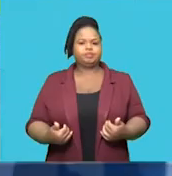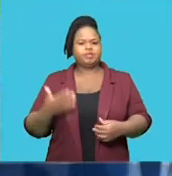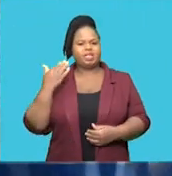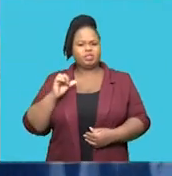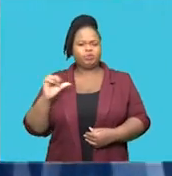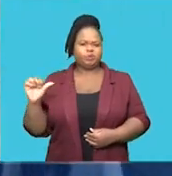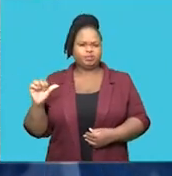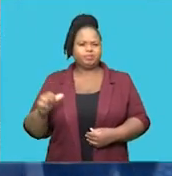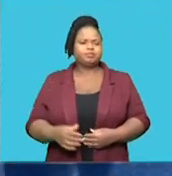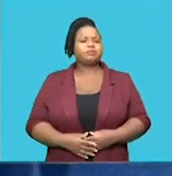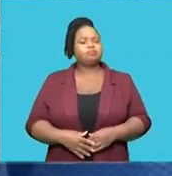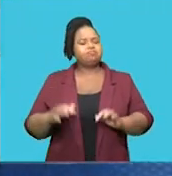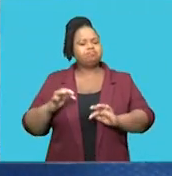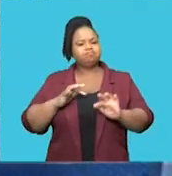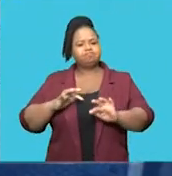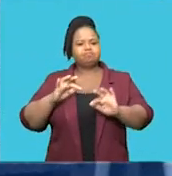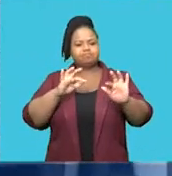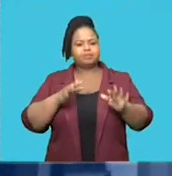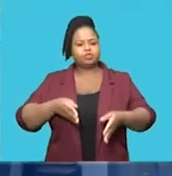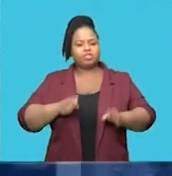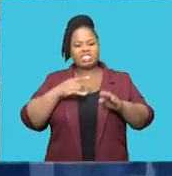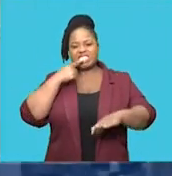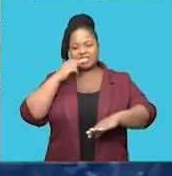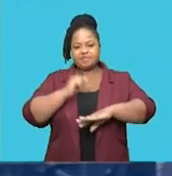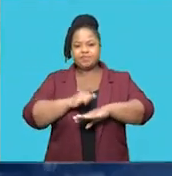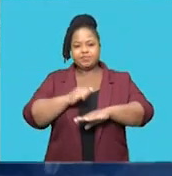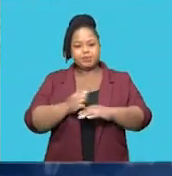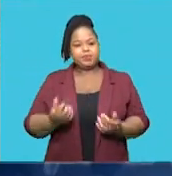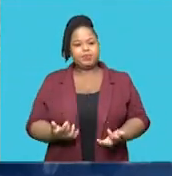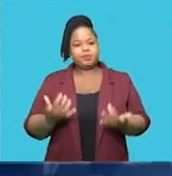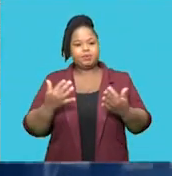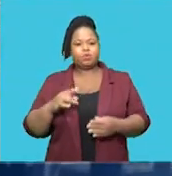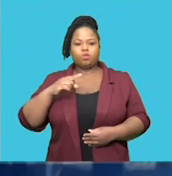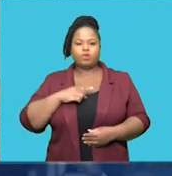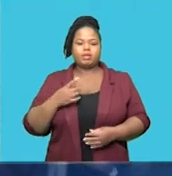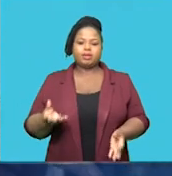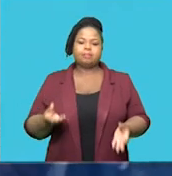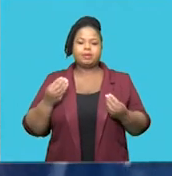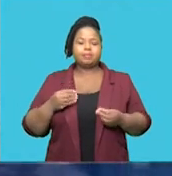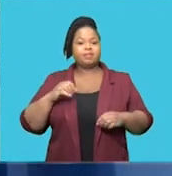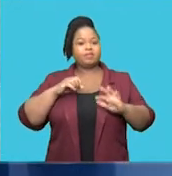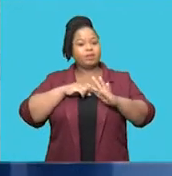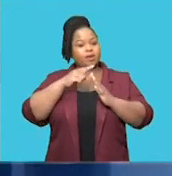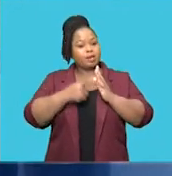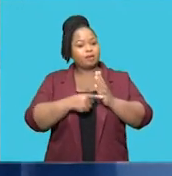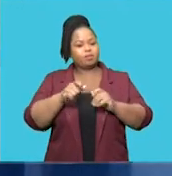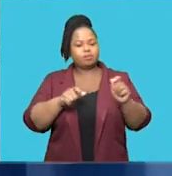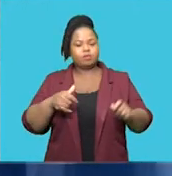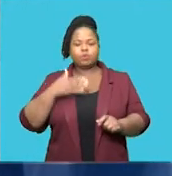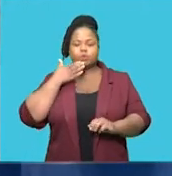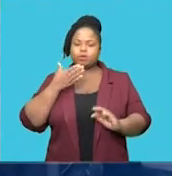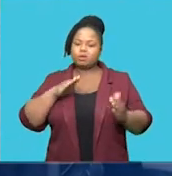uthutheleke emgwaqweni wavala ngamatshe nangamathaya avutha umlilo kulandela ukutholakala kwezidumbu ezinhlanu okusalwa